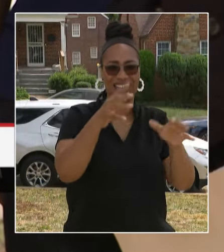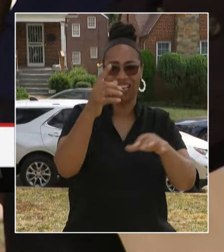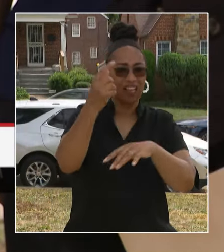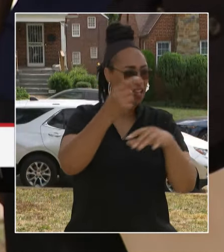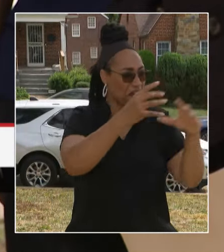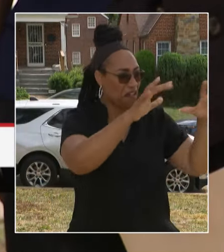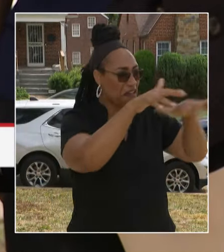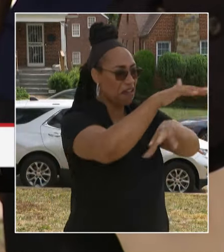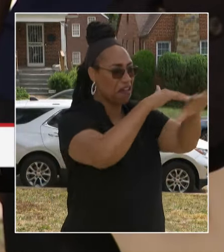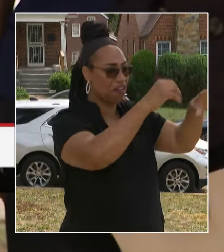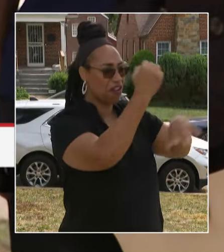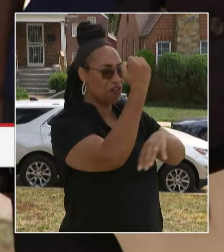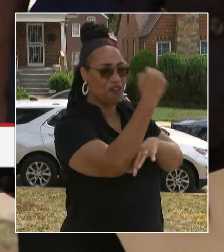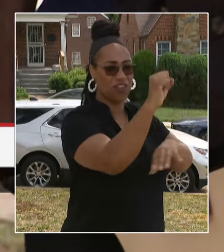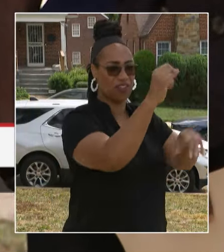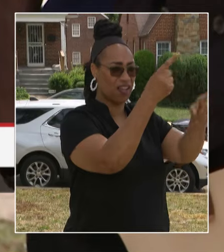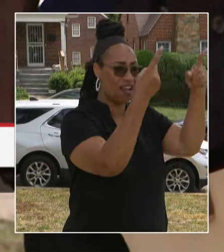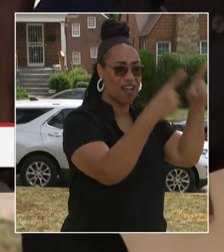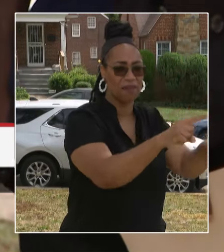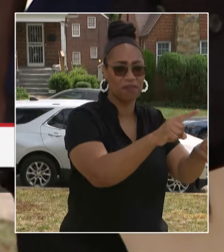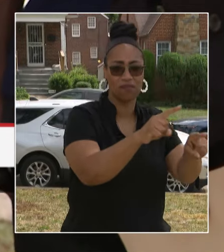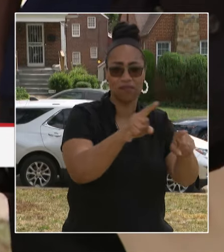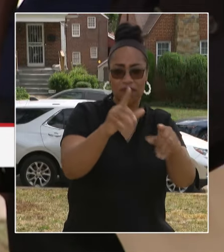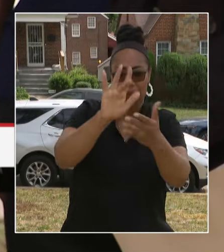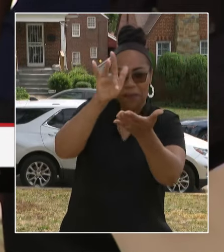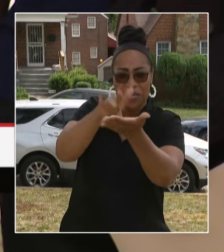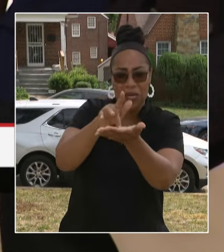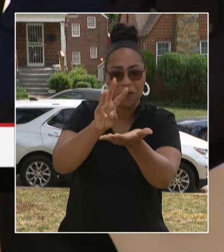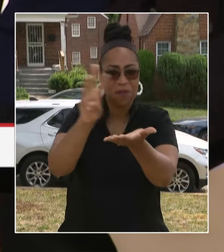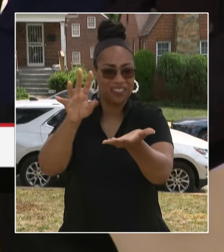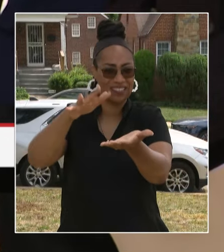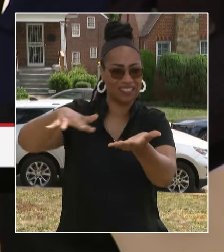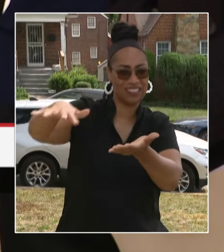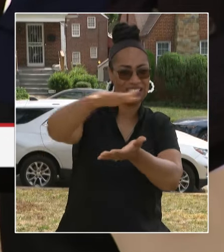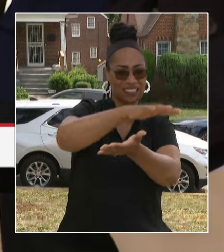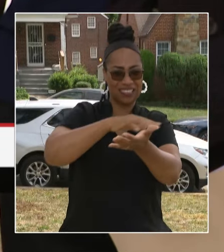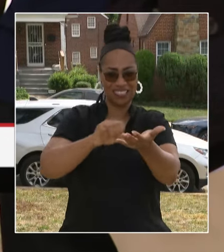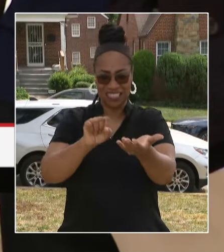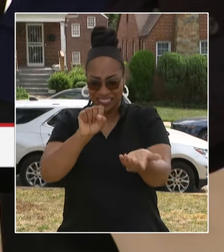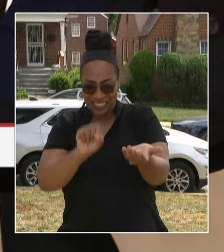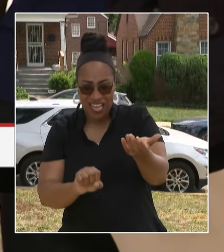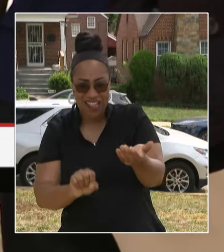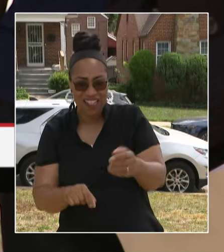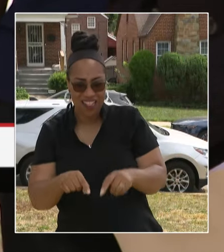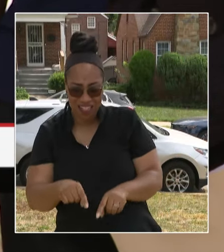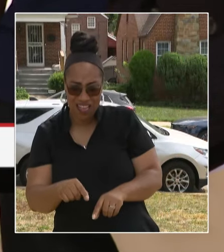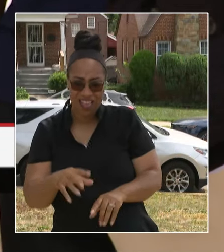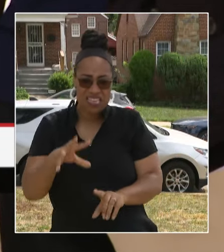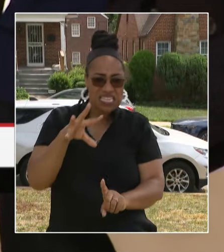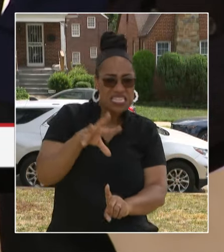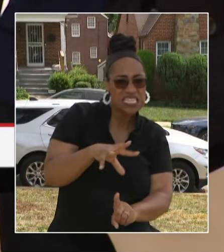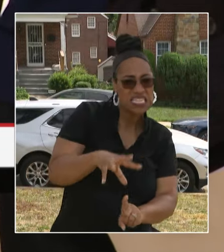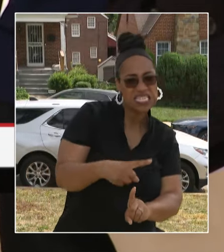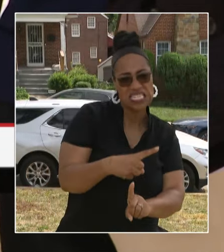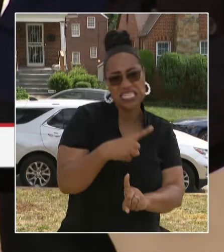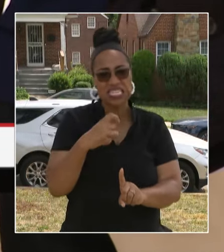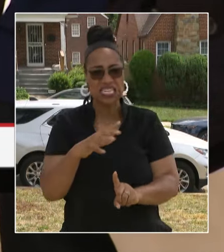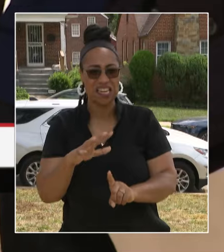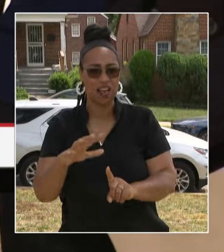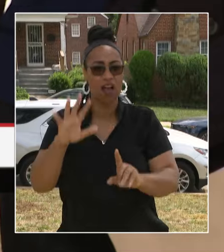lake-rimmed cities of the Midwestern states. We will rise from the sun-baked South. We will rebuild, reconcile,